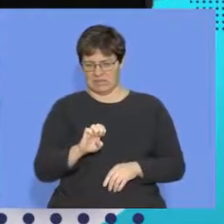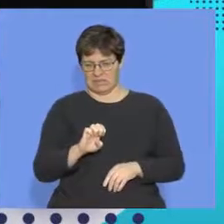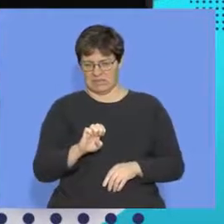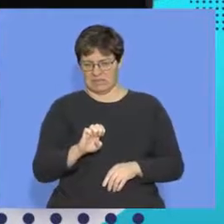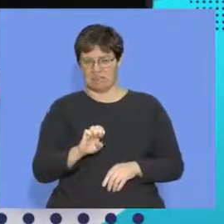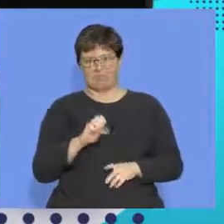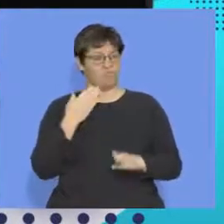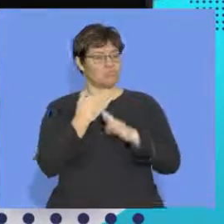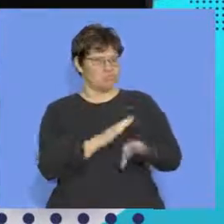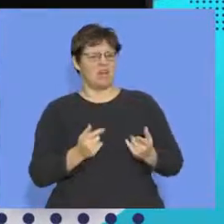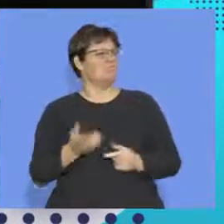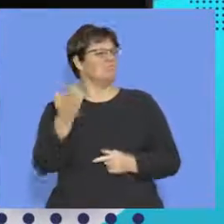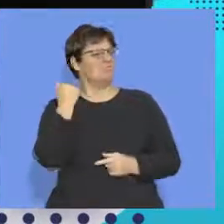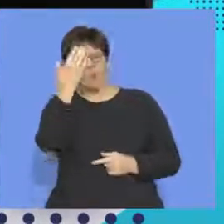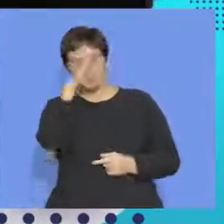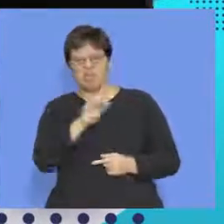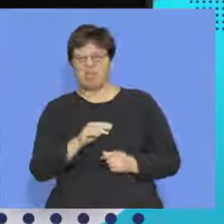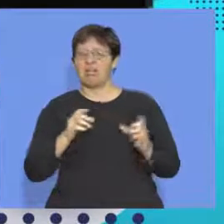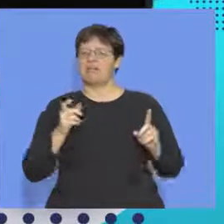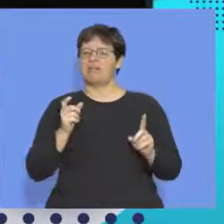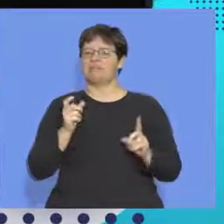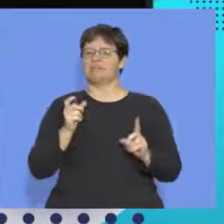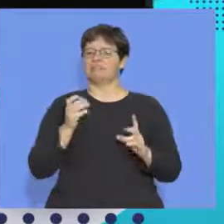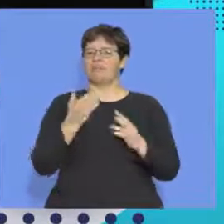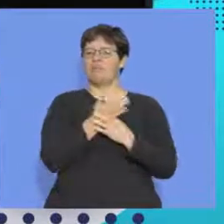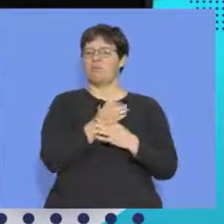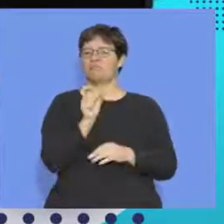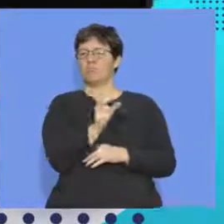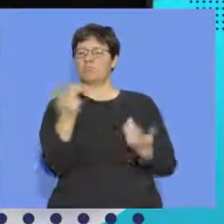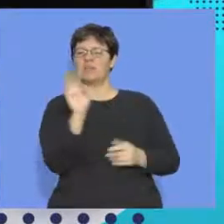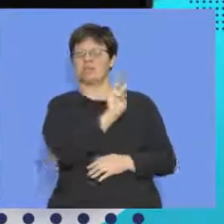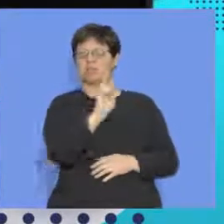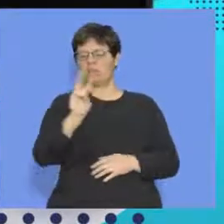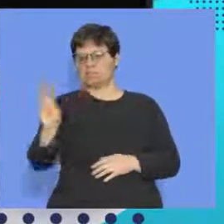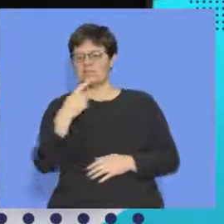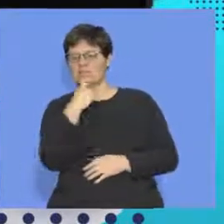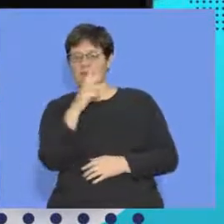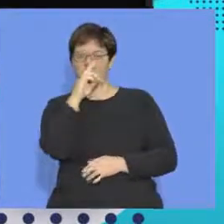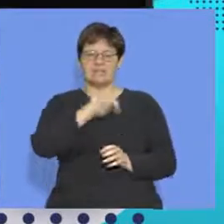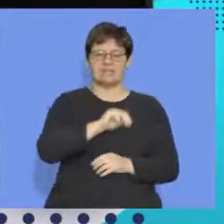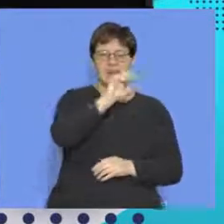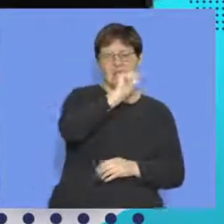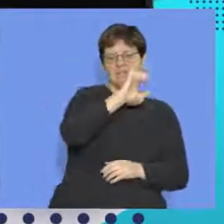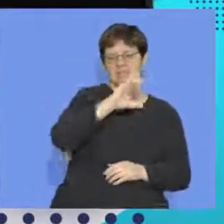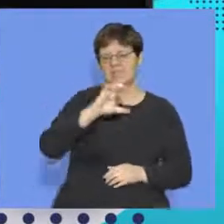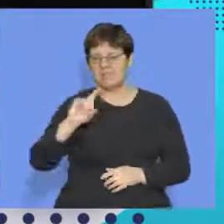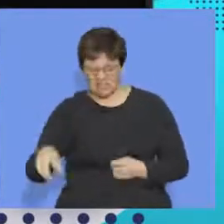you are restricted. I mean, when you create the password online, they will probably say, we need a letter,